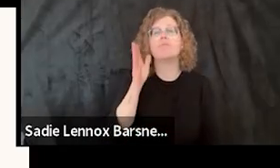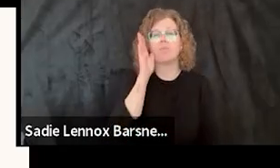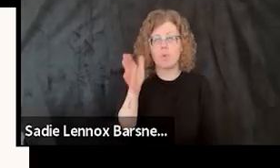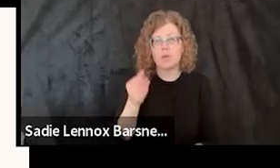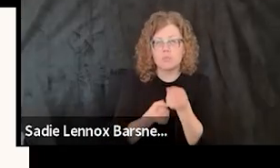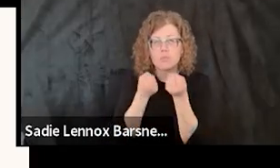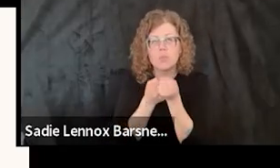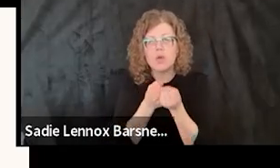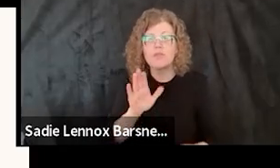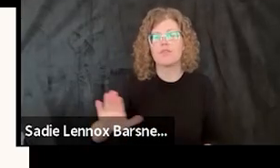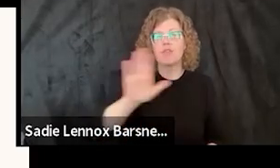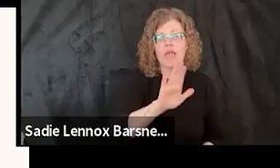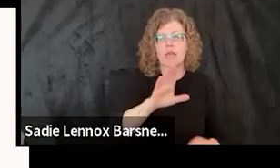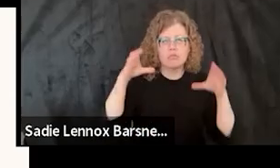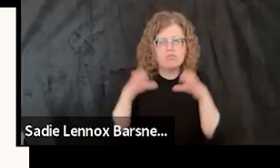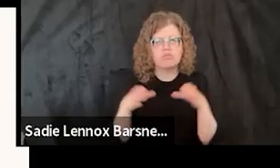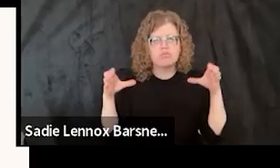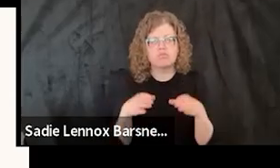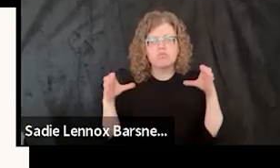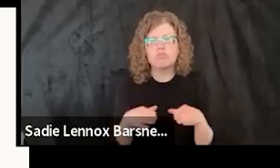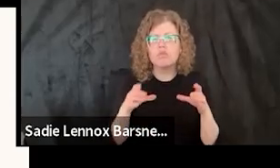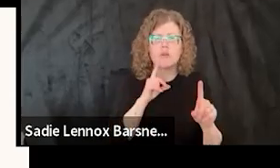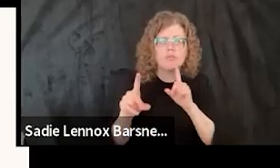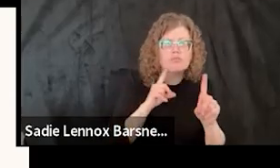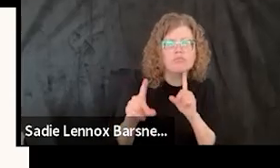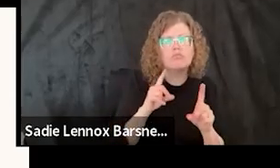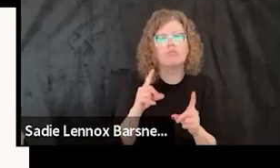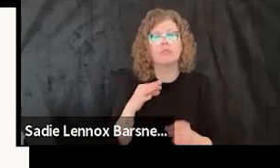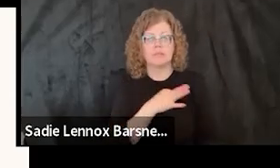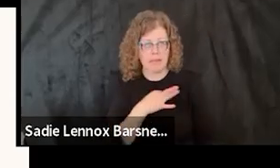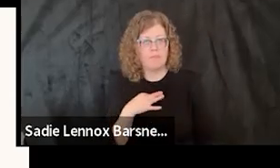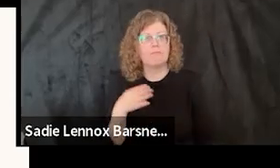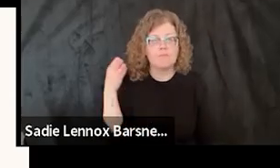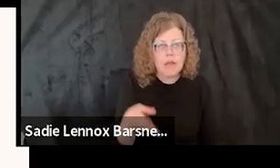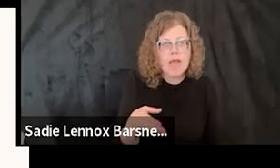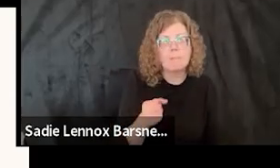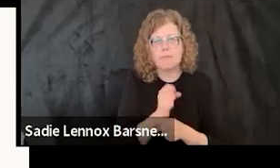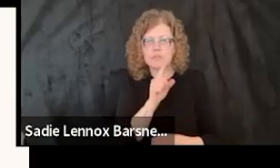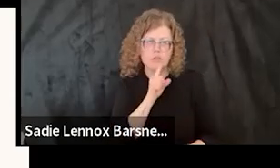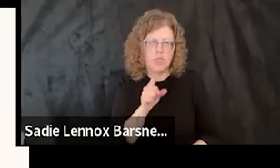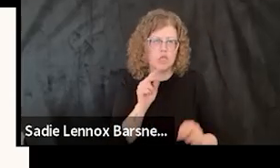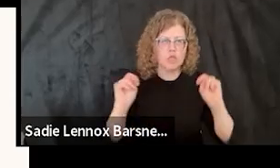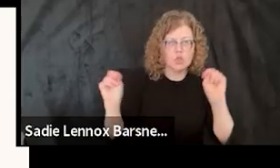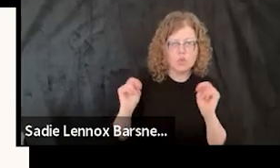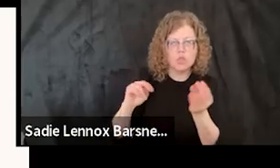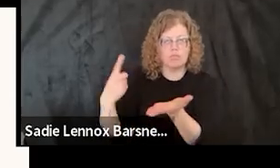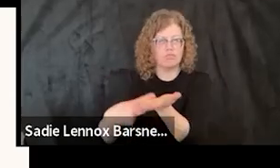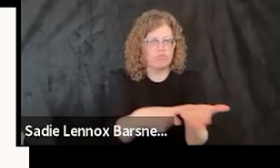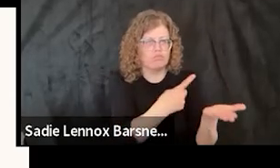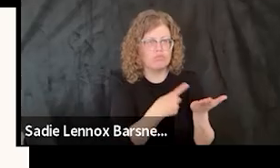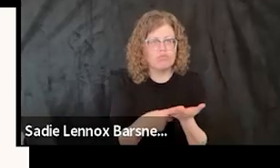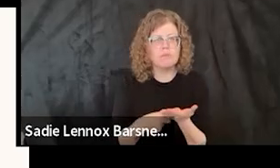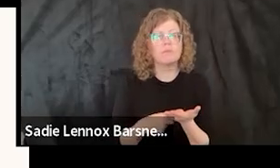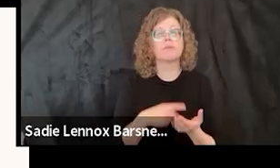the conversations are fair and appreciative, and that assessors are acting within the group agreements and